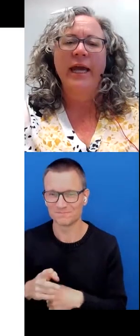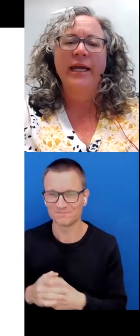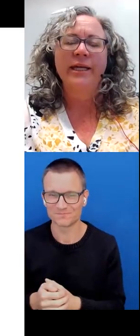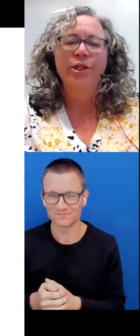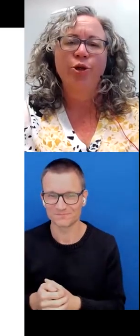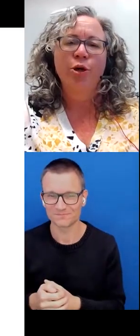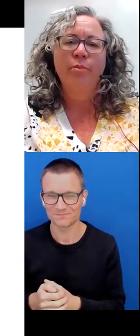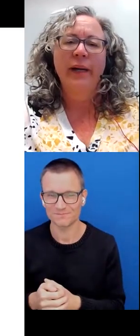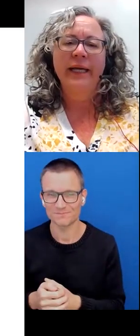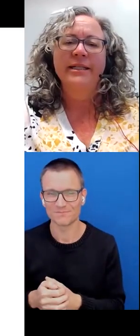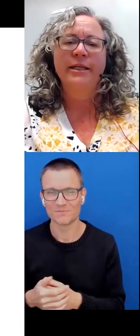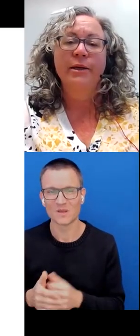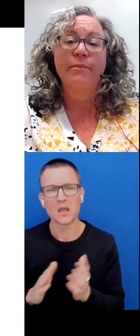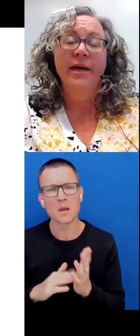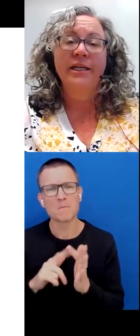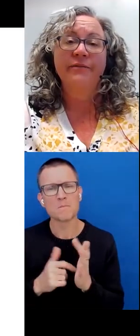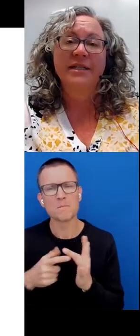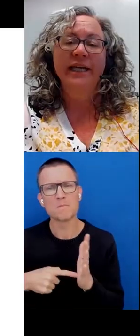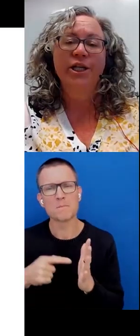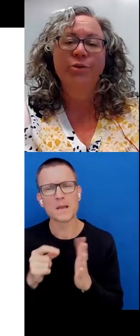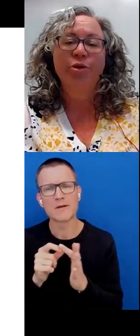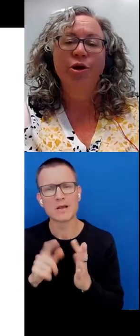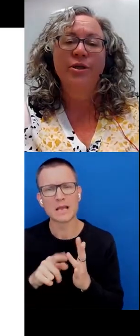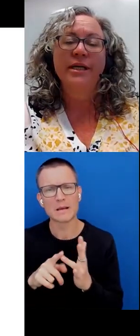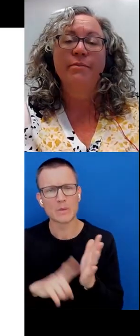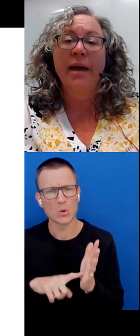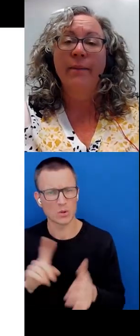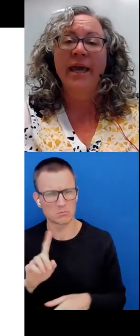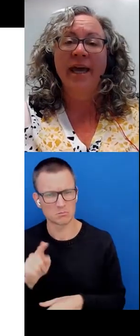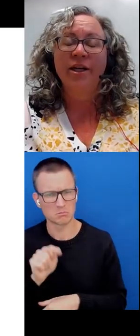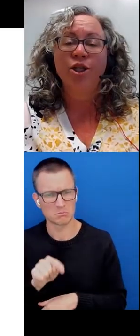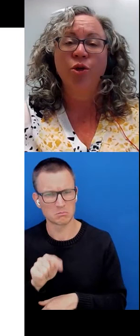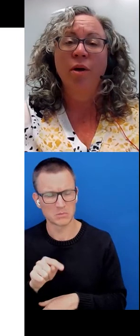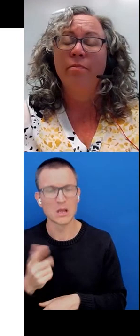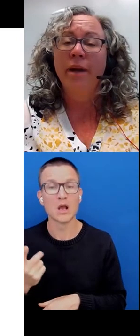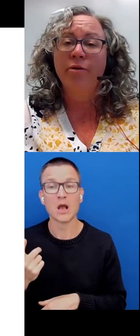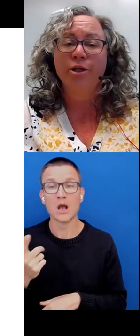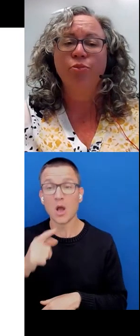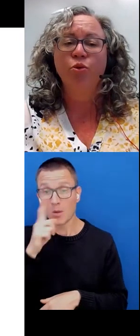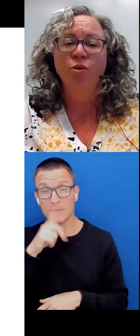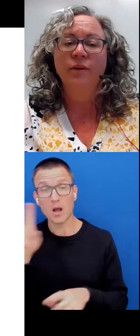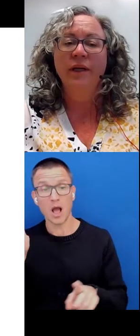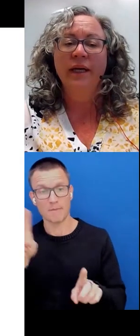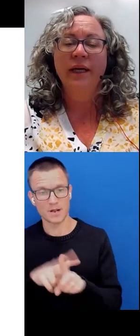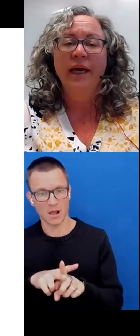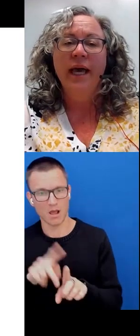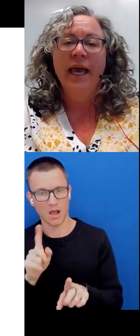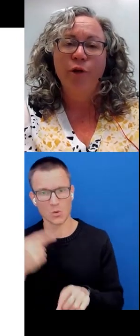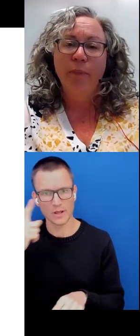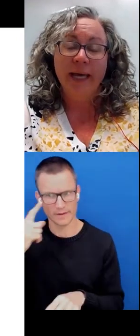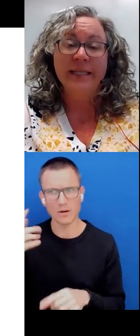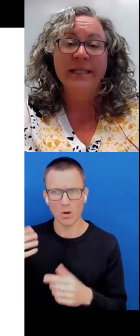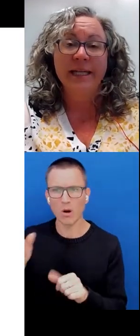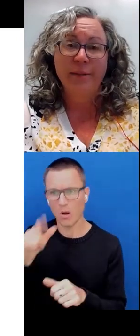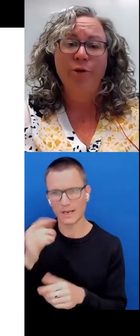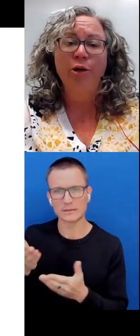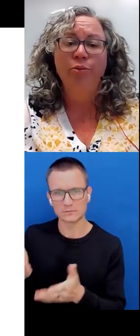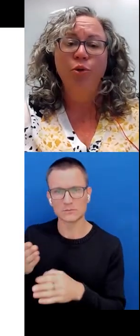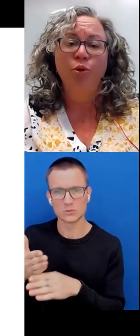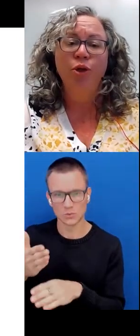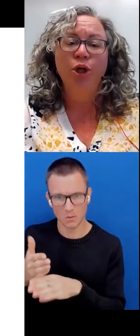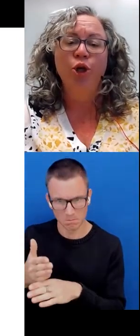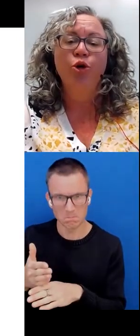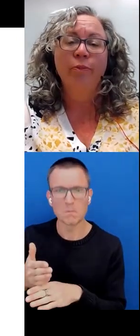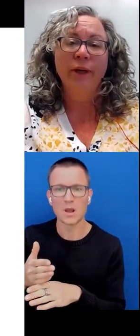Suitable candidates who complete a competitive selection process may be added to a merit pool. If you're placed in a